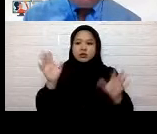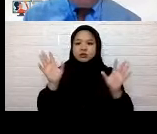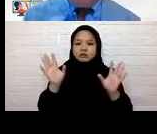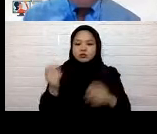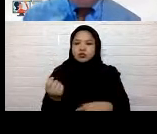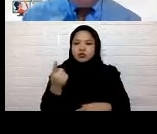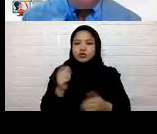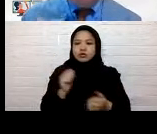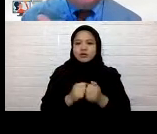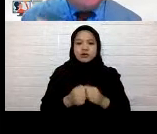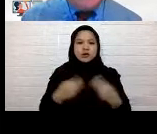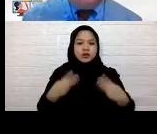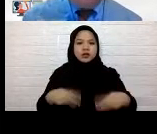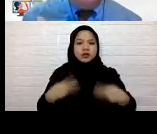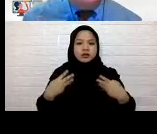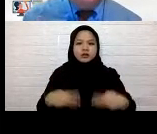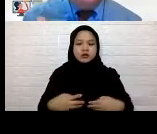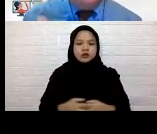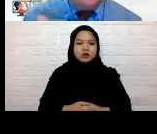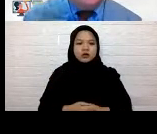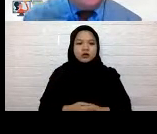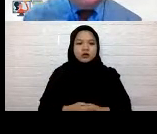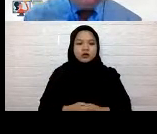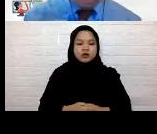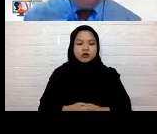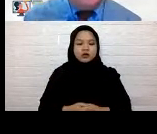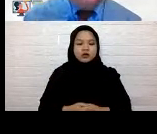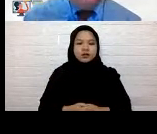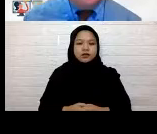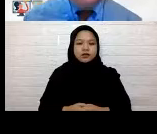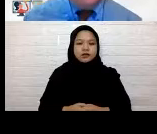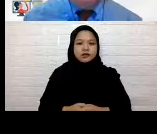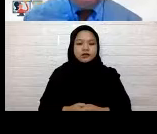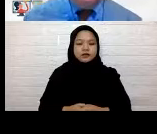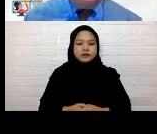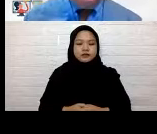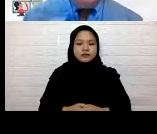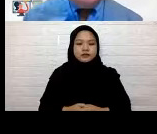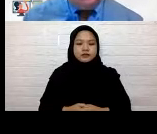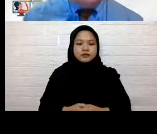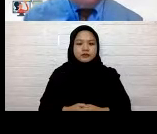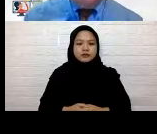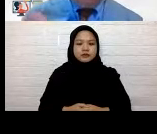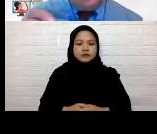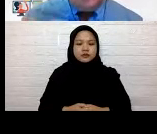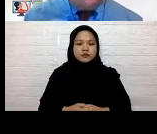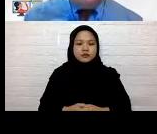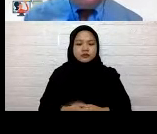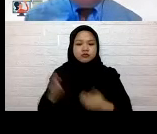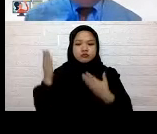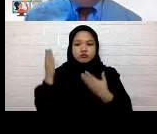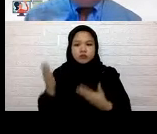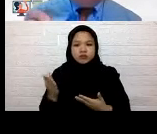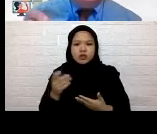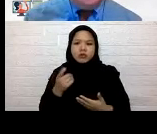see there, those are not new ideas. Those are not new concepts. In social work, we have always